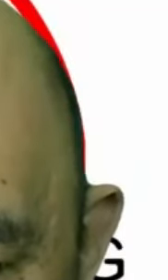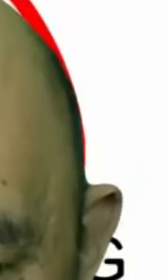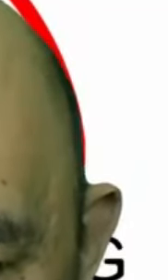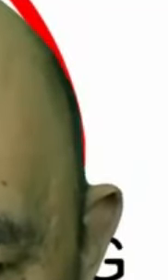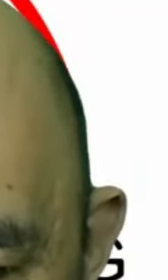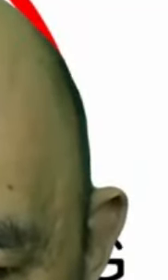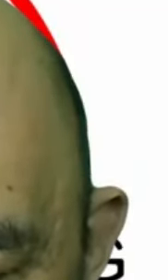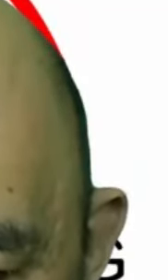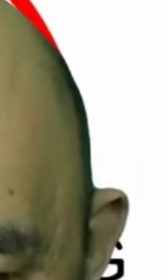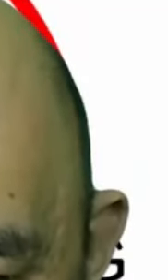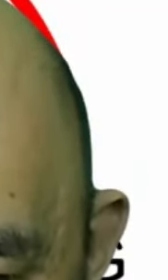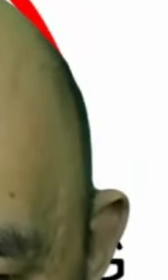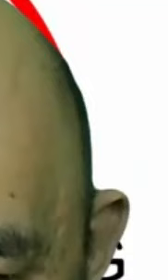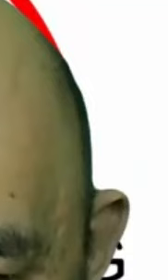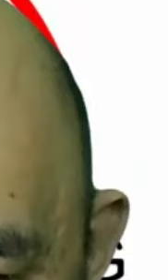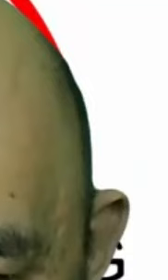Can you see me?